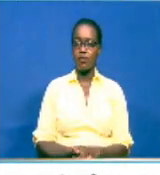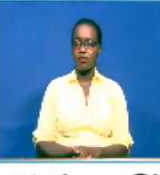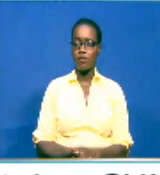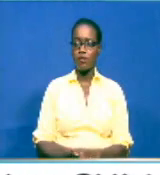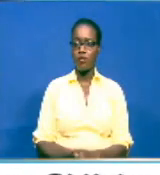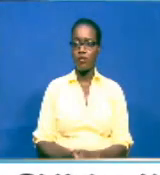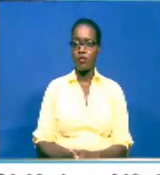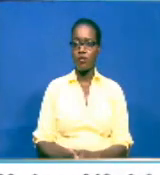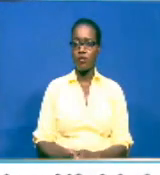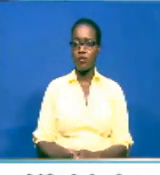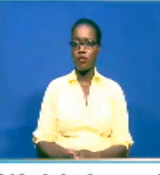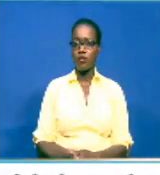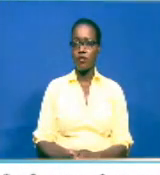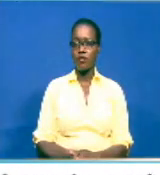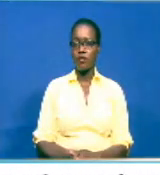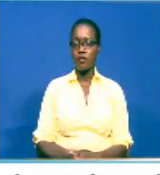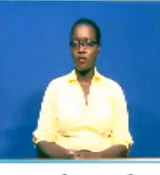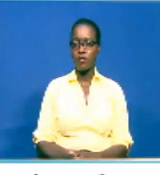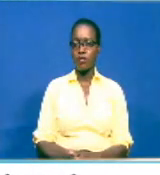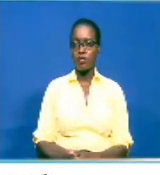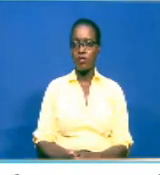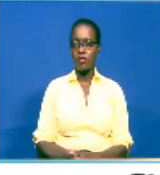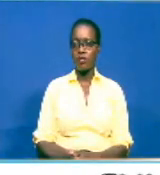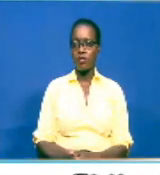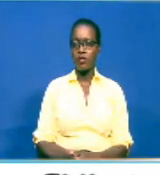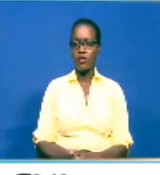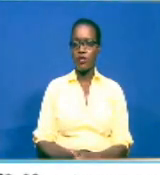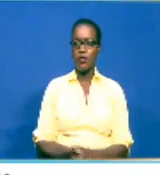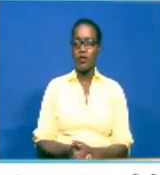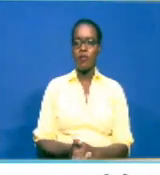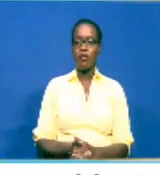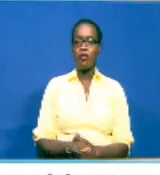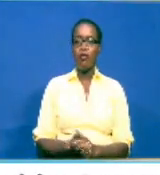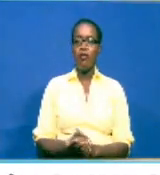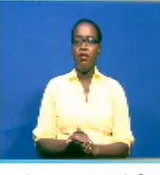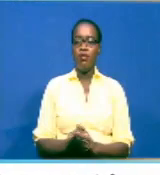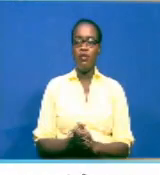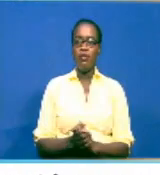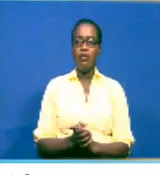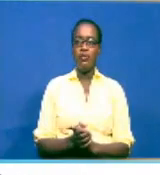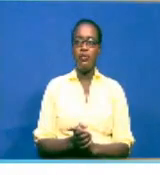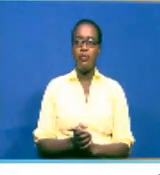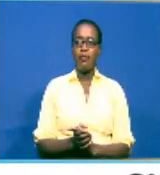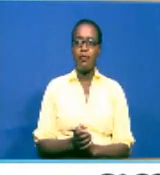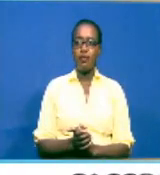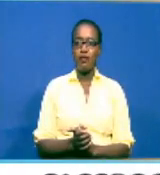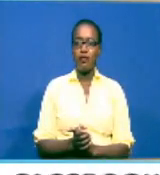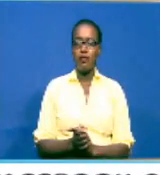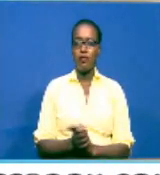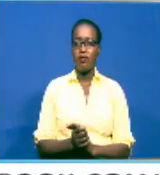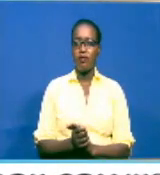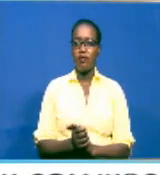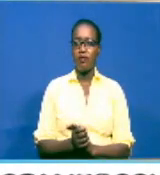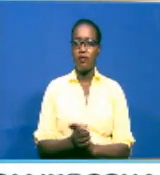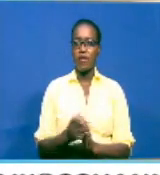phone, which is this one. Now, this phone has surfaces. There is the touch screen, and there is the back part of it.